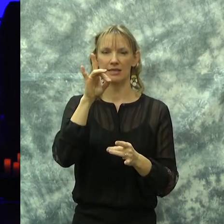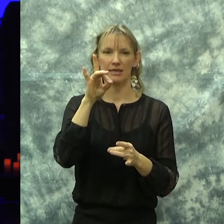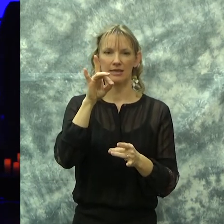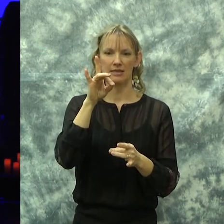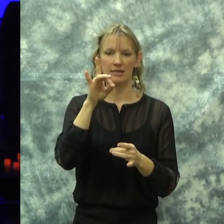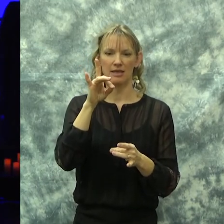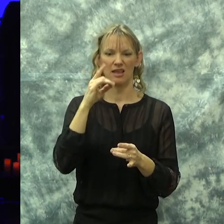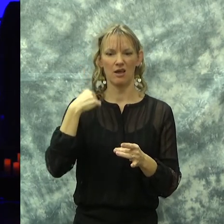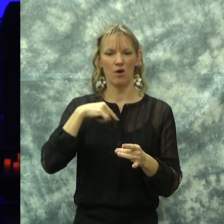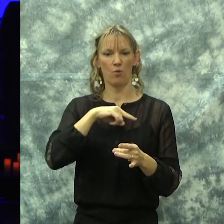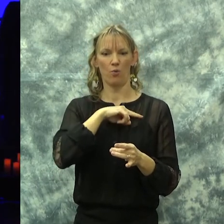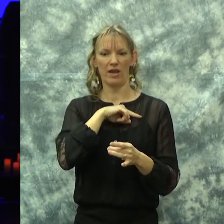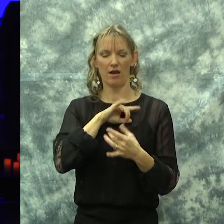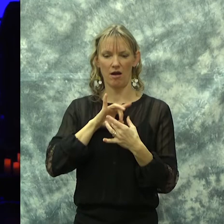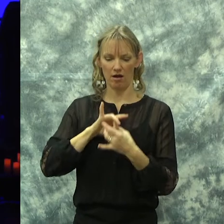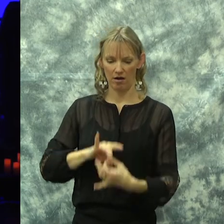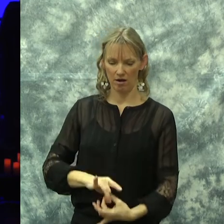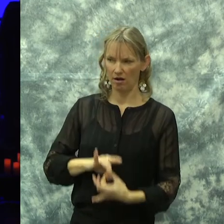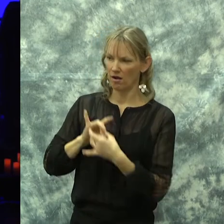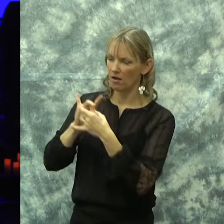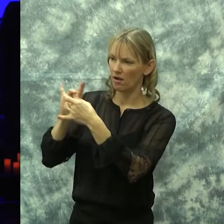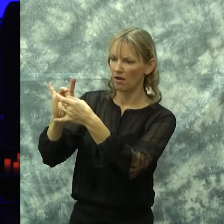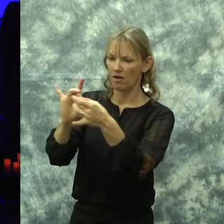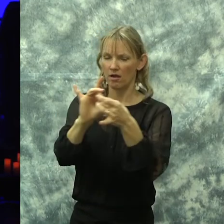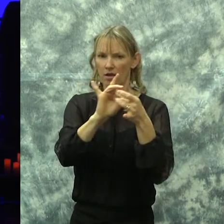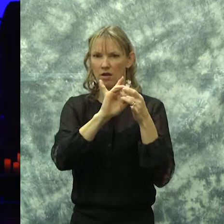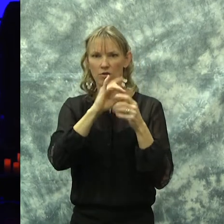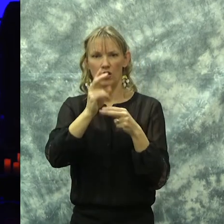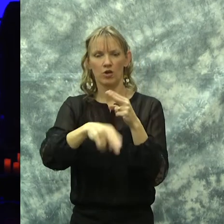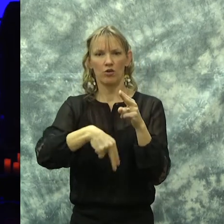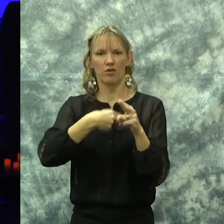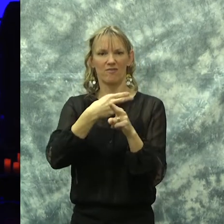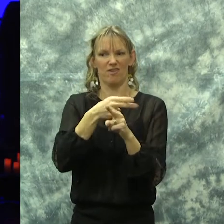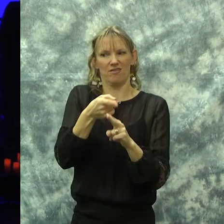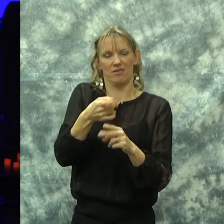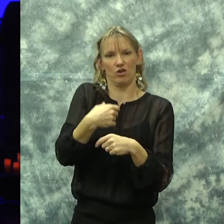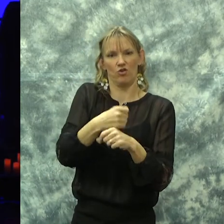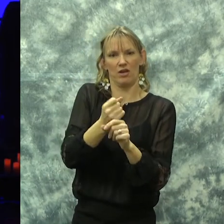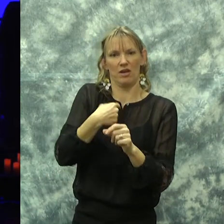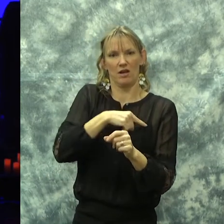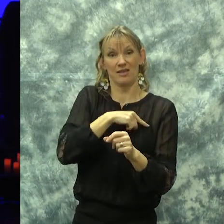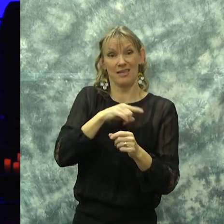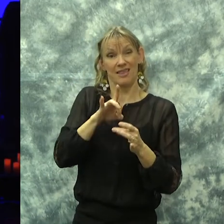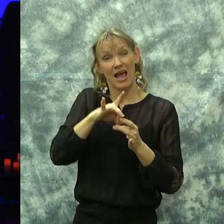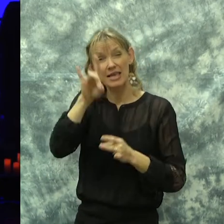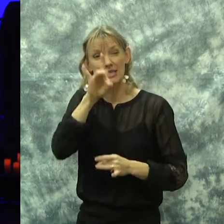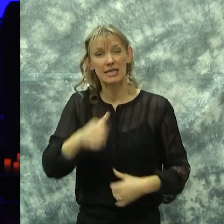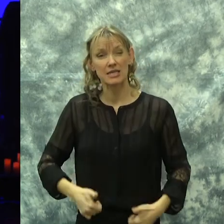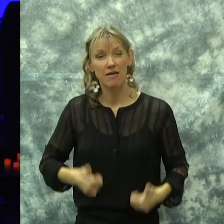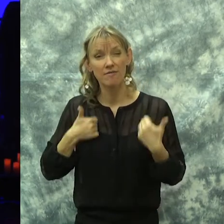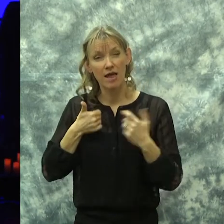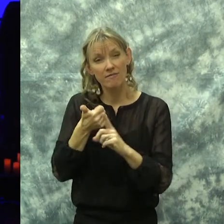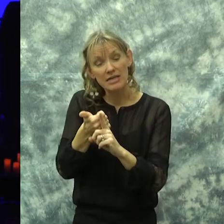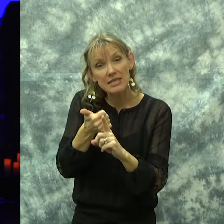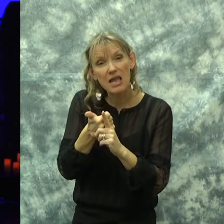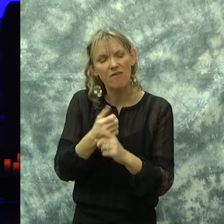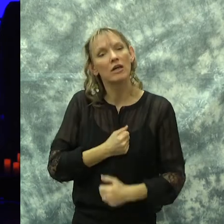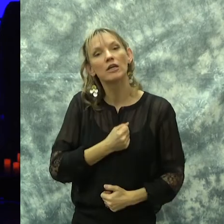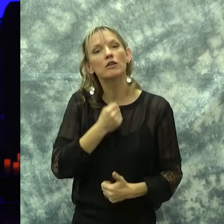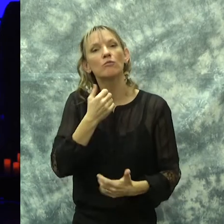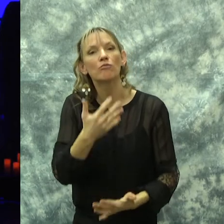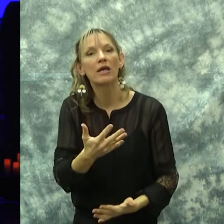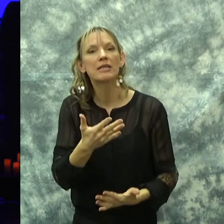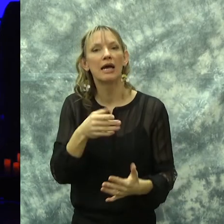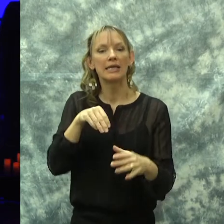us all to this universe that created us. It is the essence of life itself. It